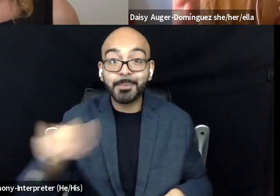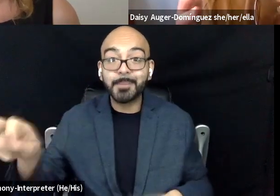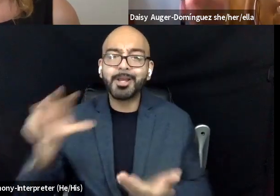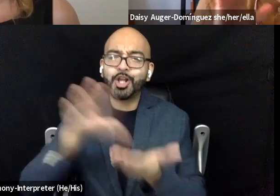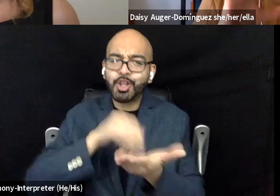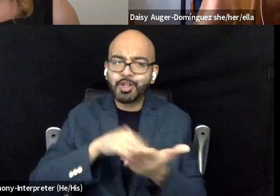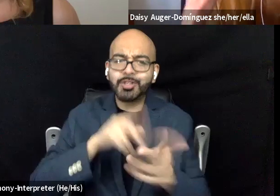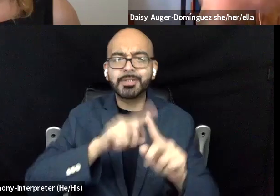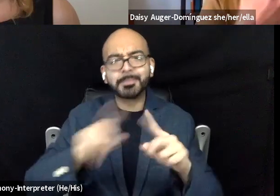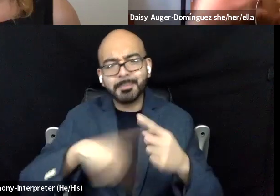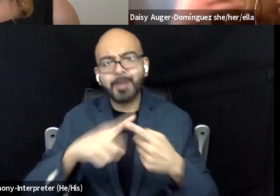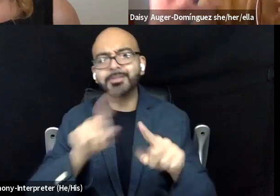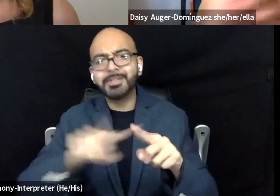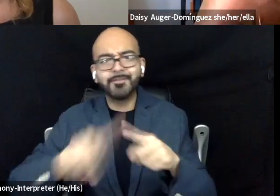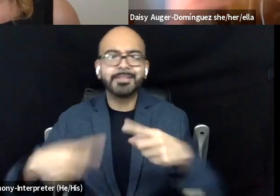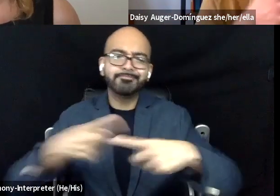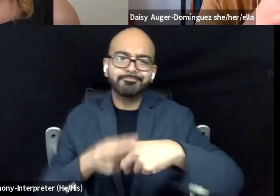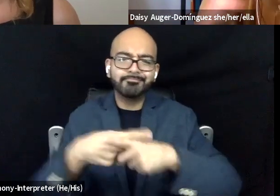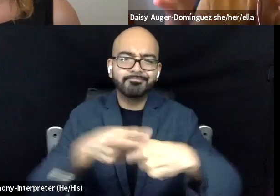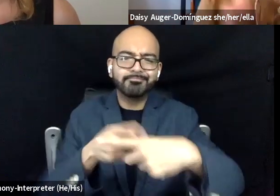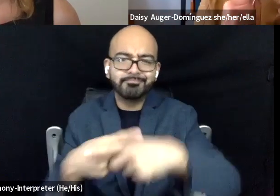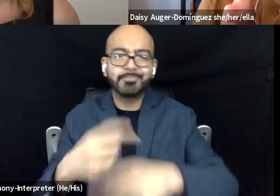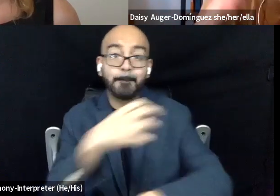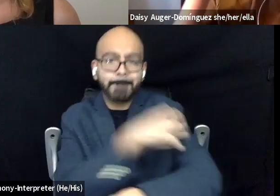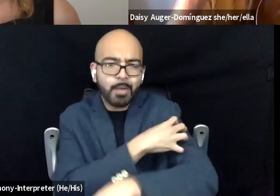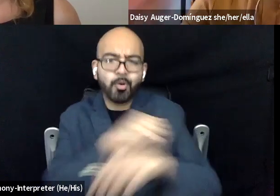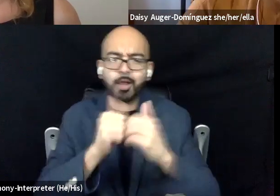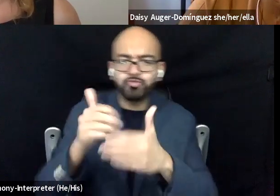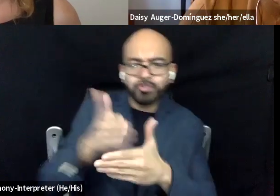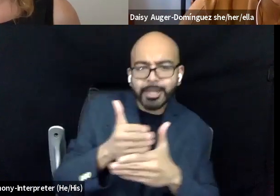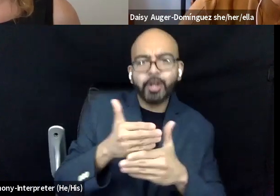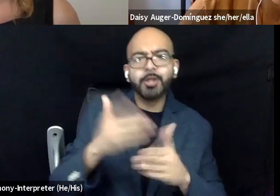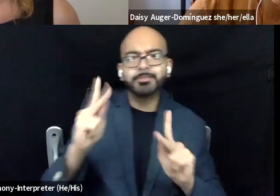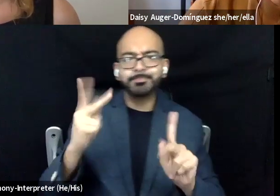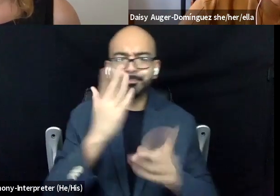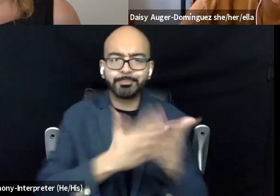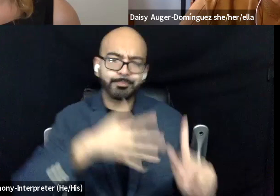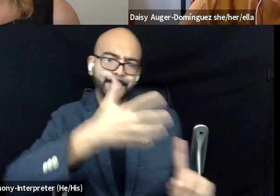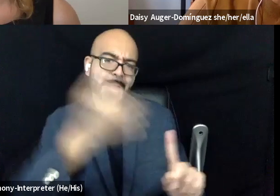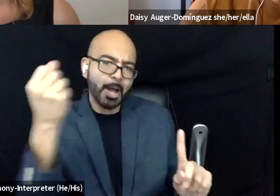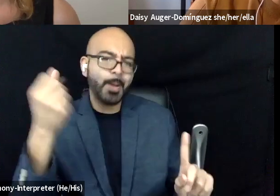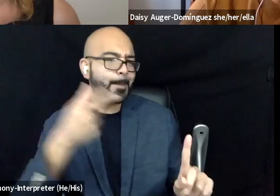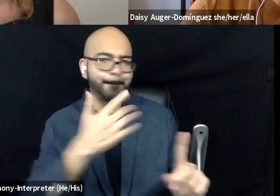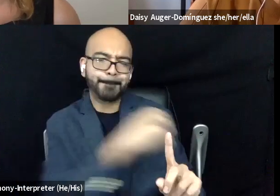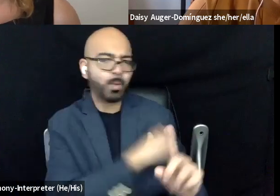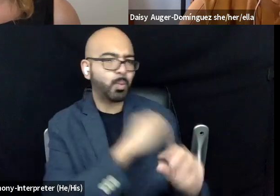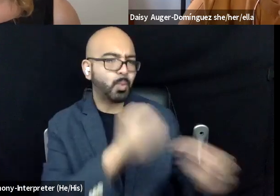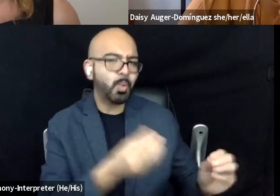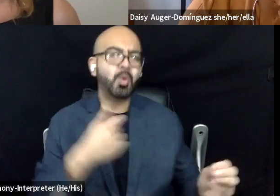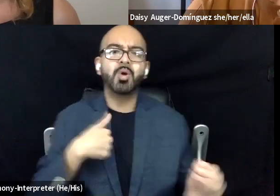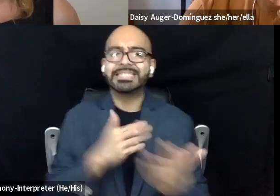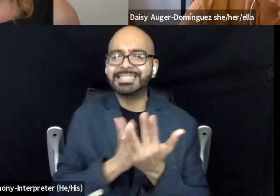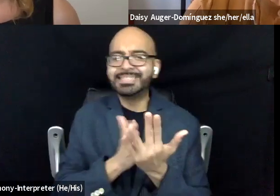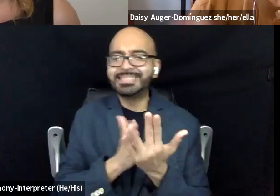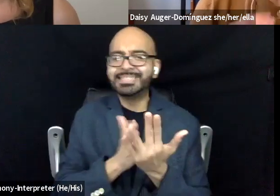across sectors and how power gets shared and taken away, and how to navigate those environments.